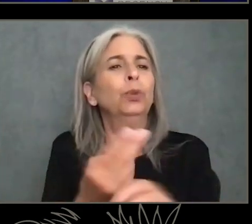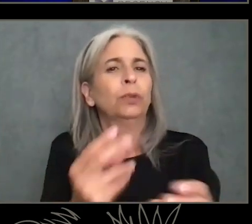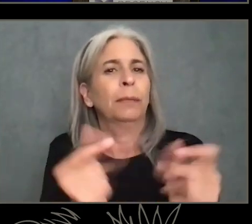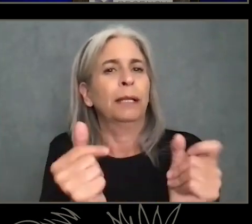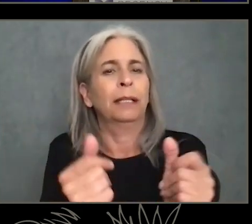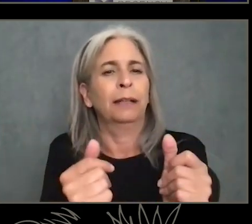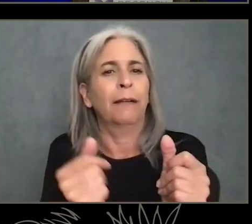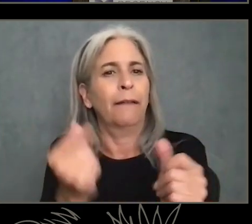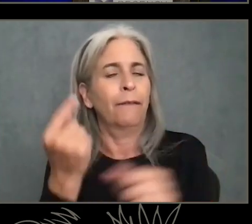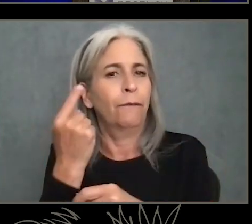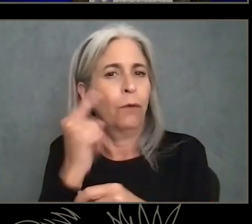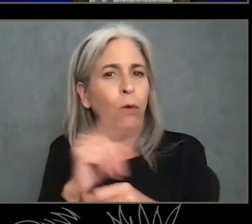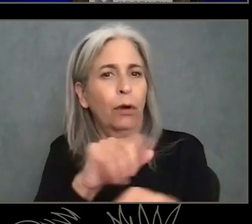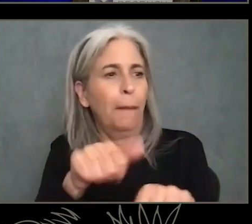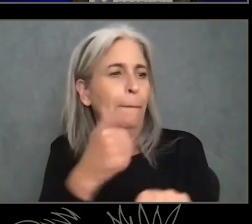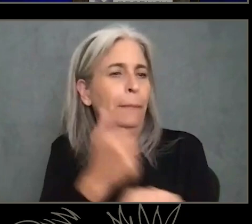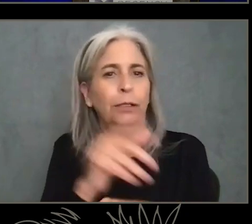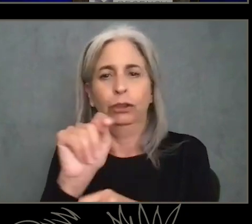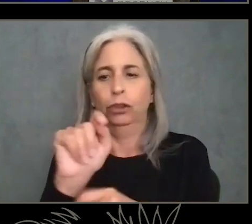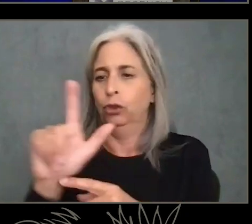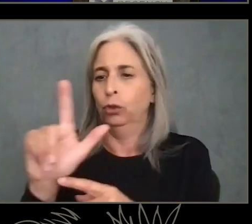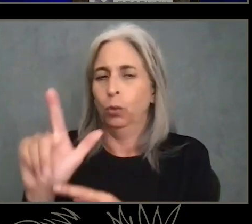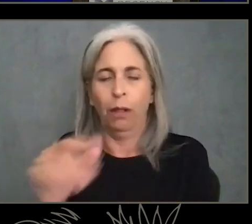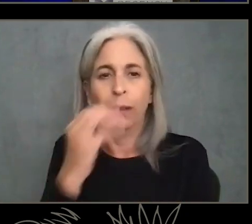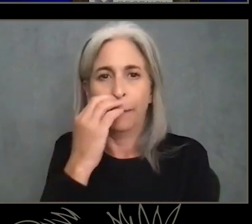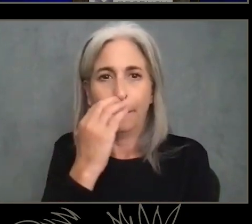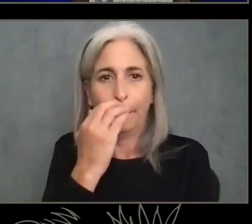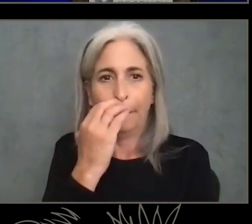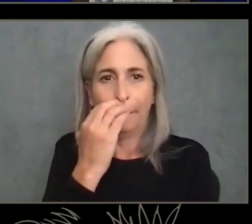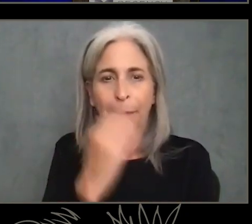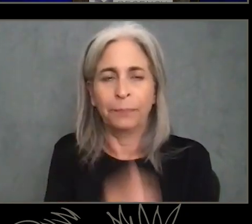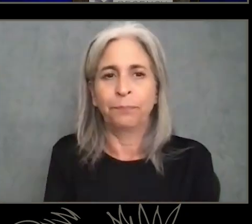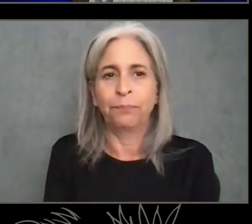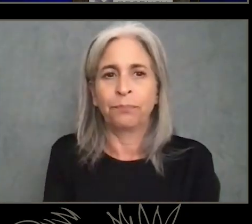bundler or build tool.